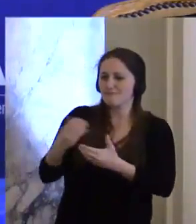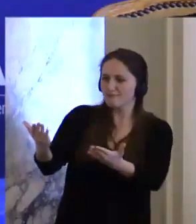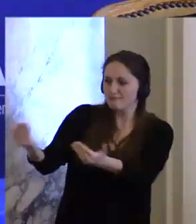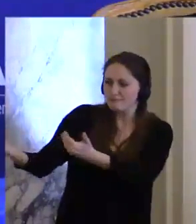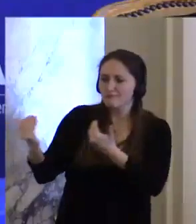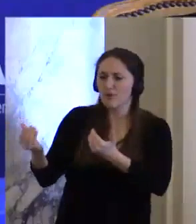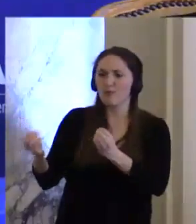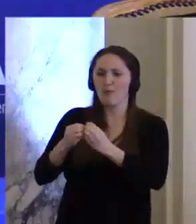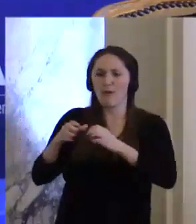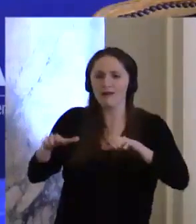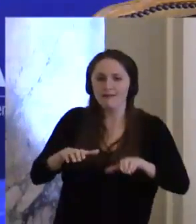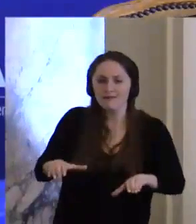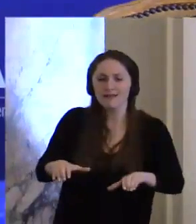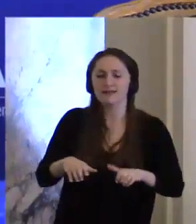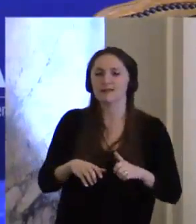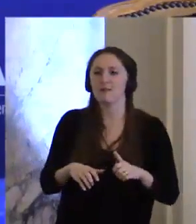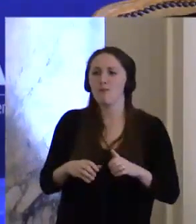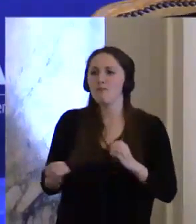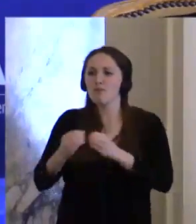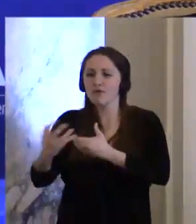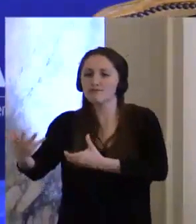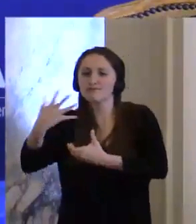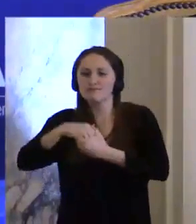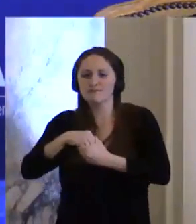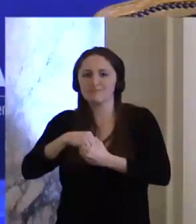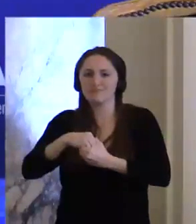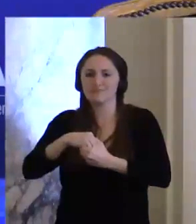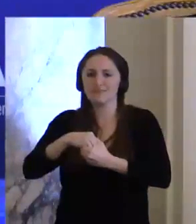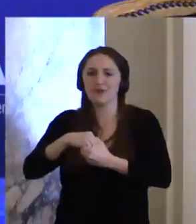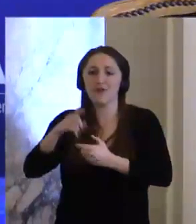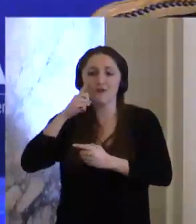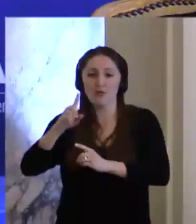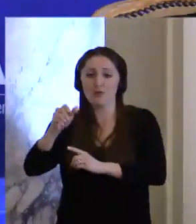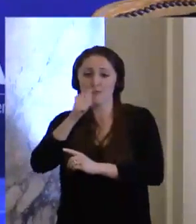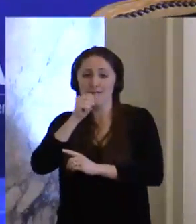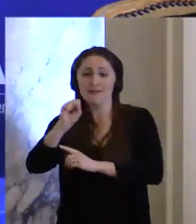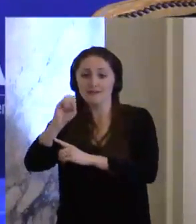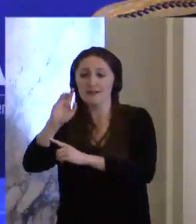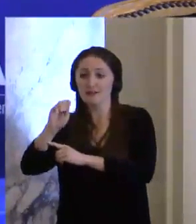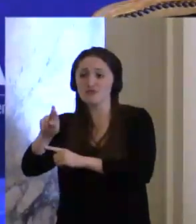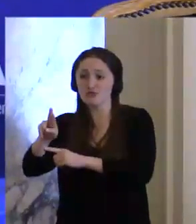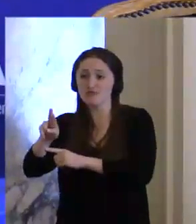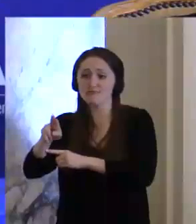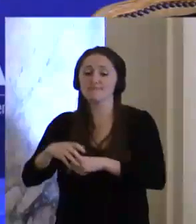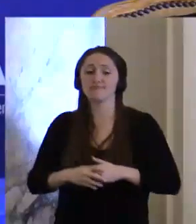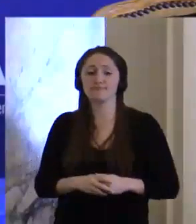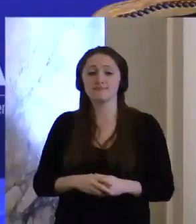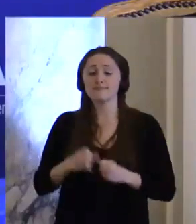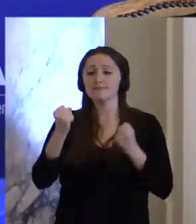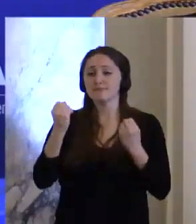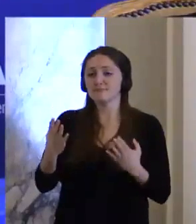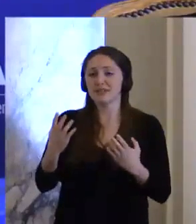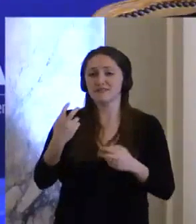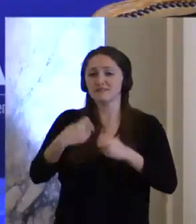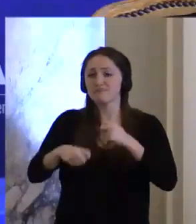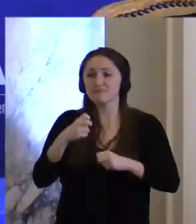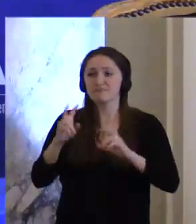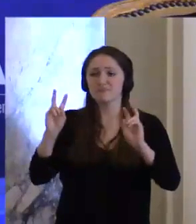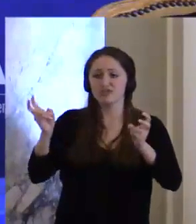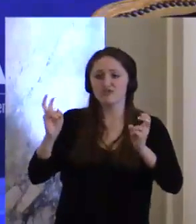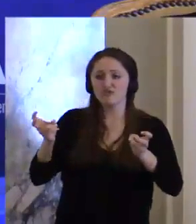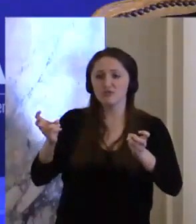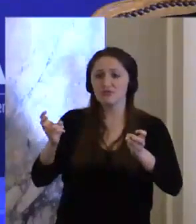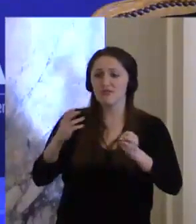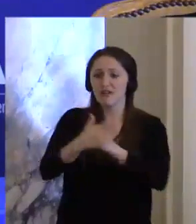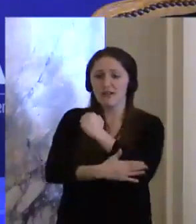more activities, more involvement of the private sector. Because many of the issues that our countries deal with and